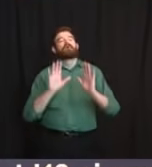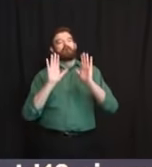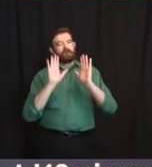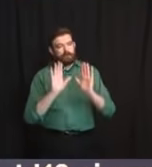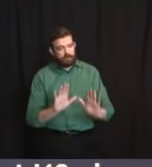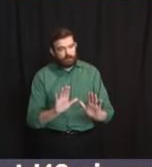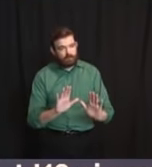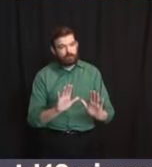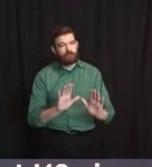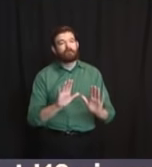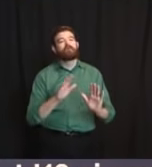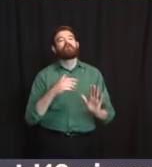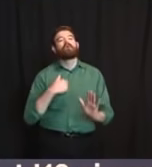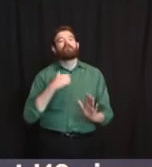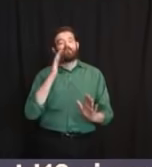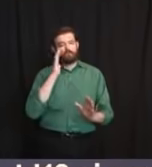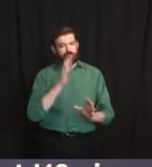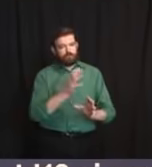piece.